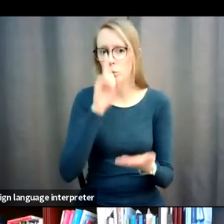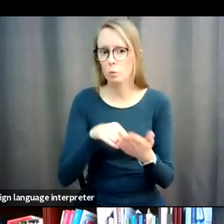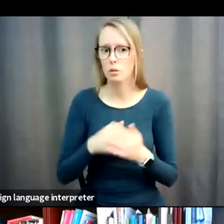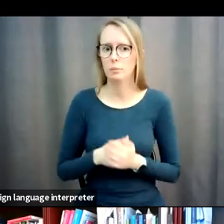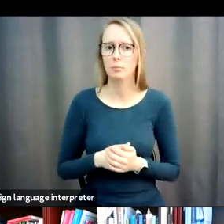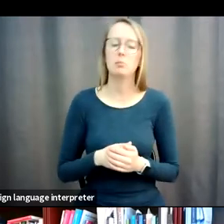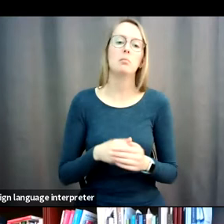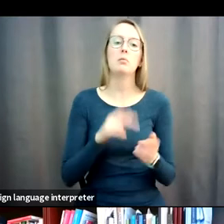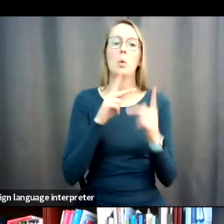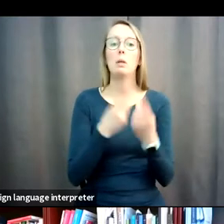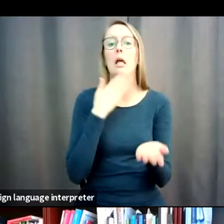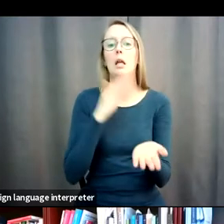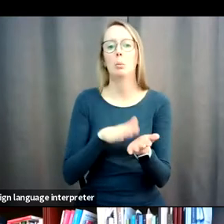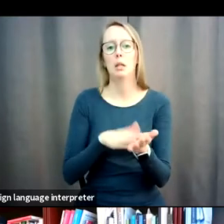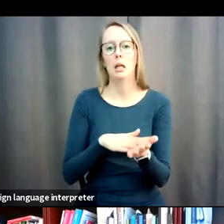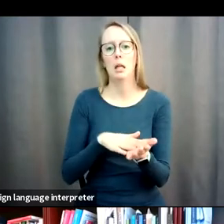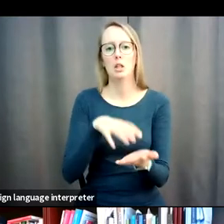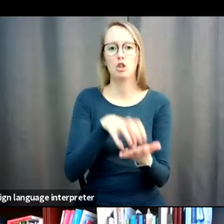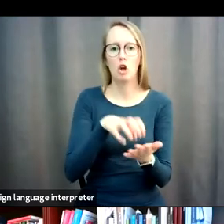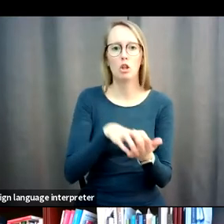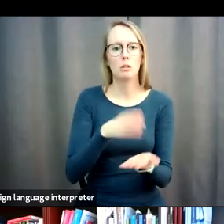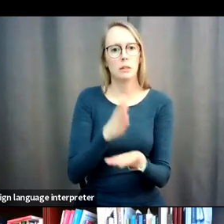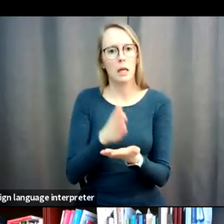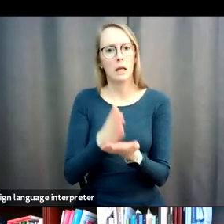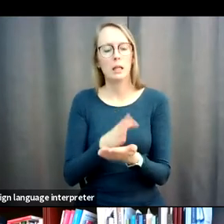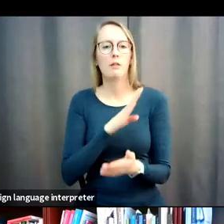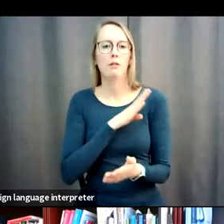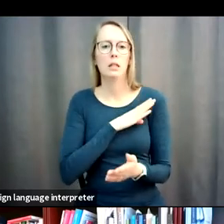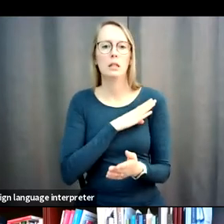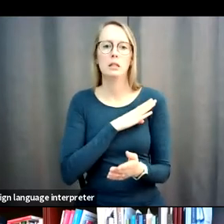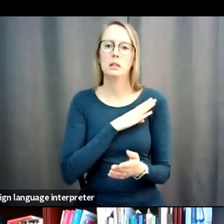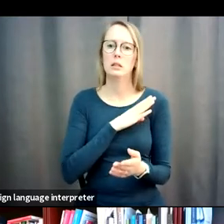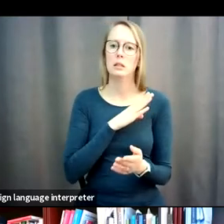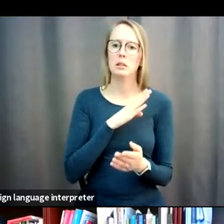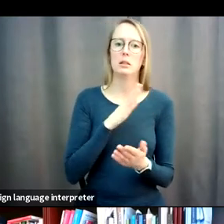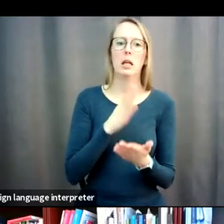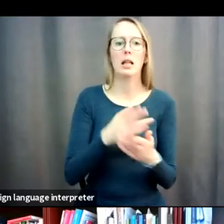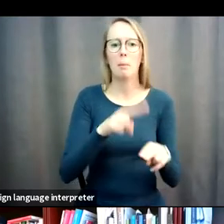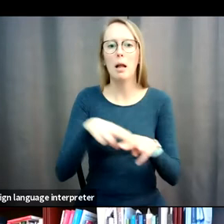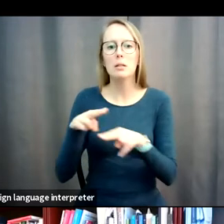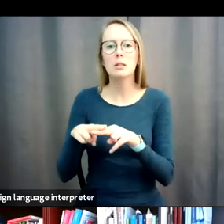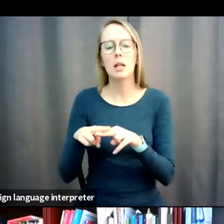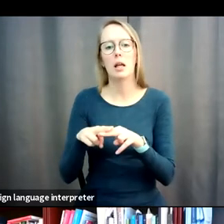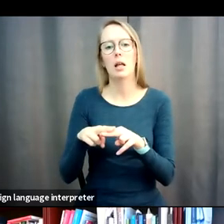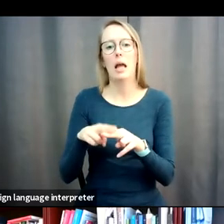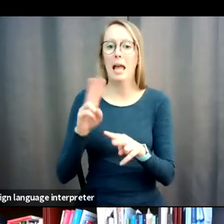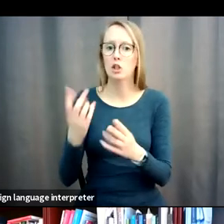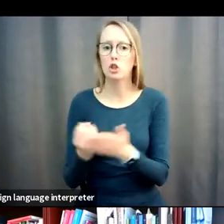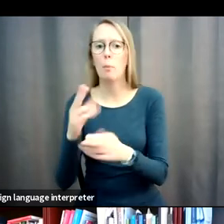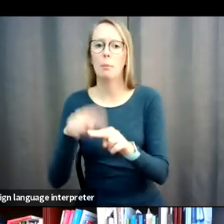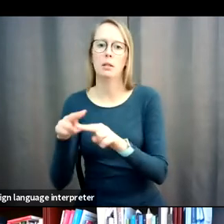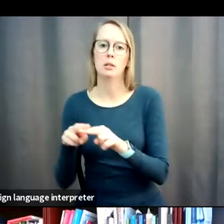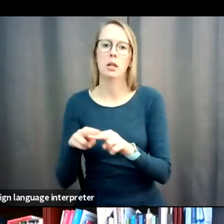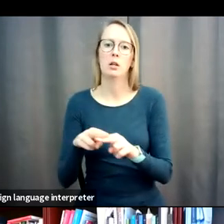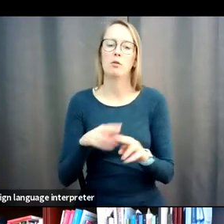committee then recommended that the state party ensure existing safeguards and adopt additional ones to protect the right